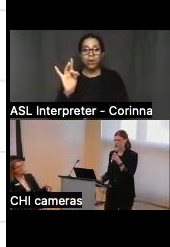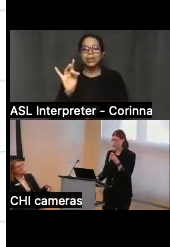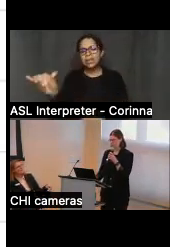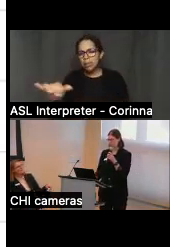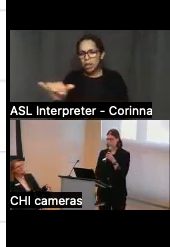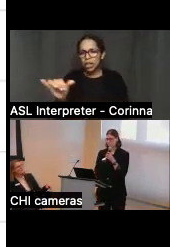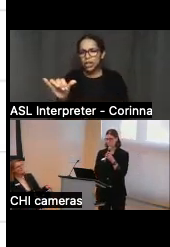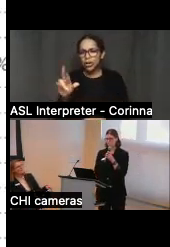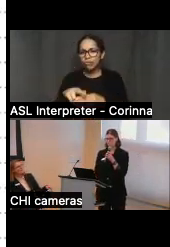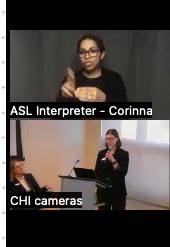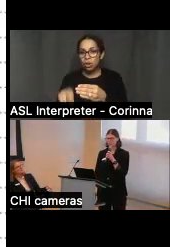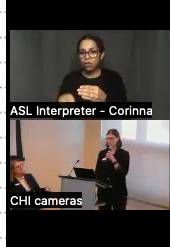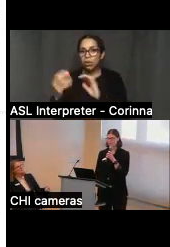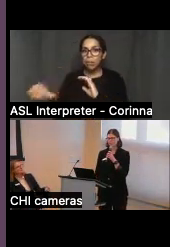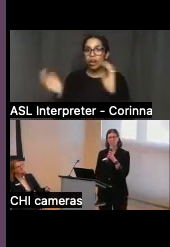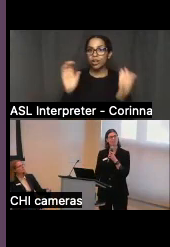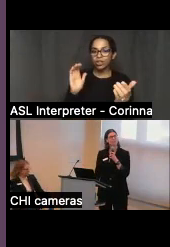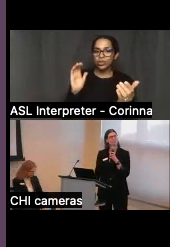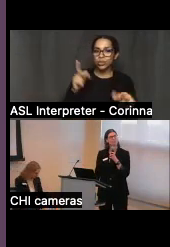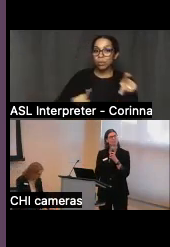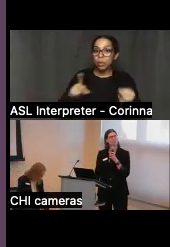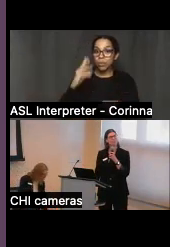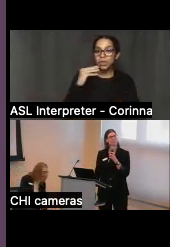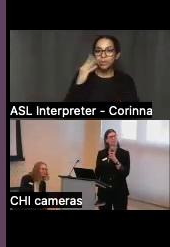in 2021.